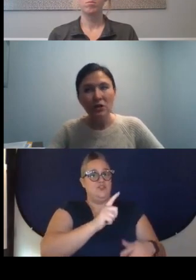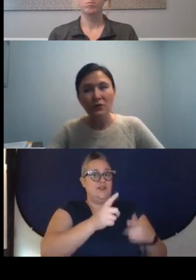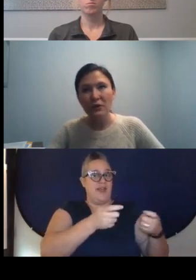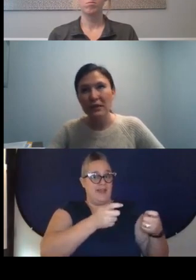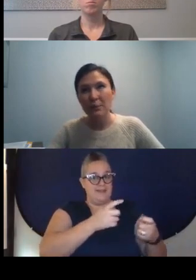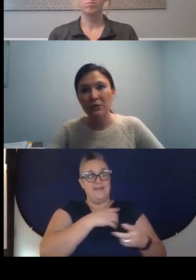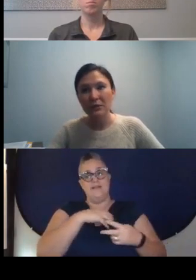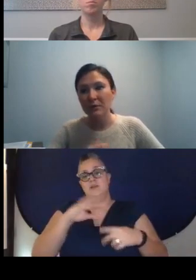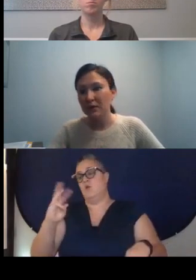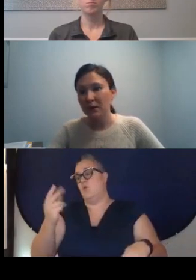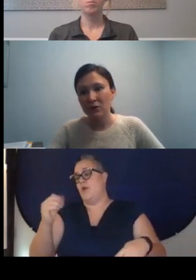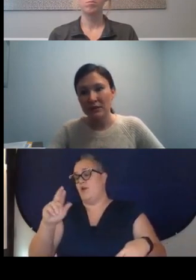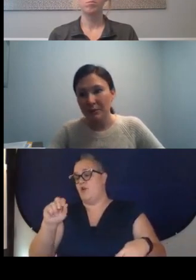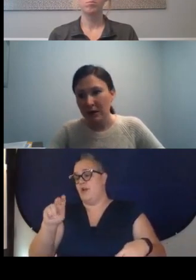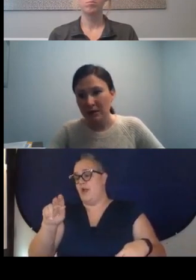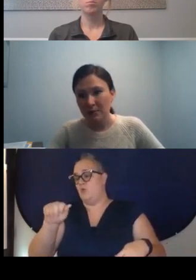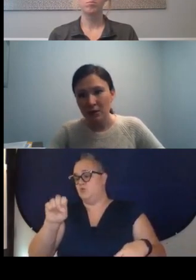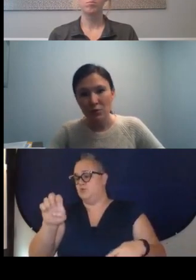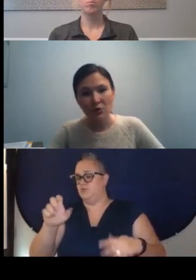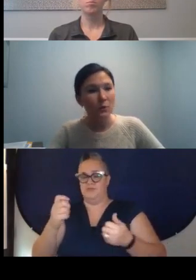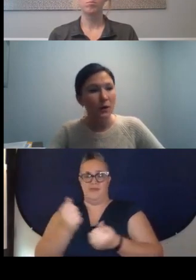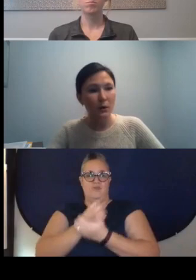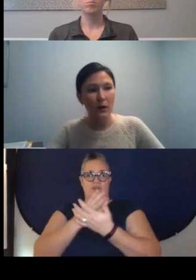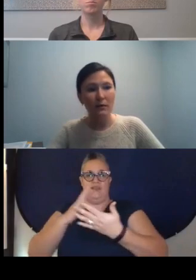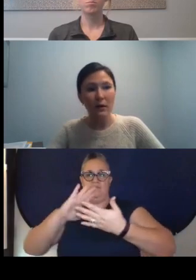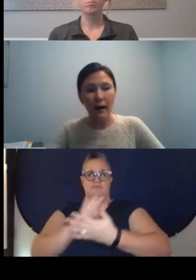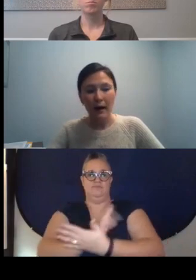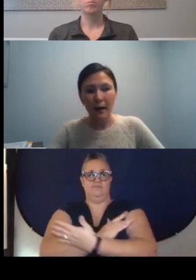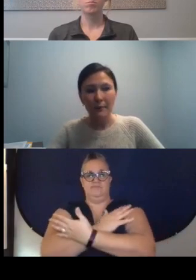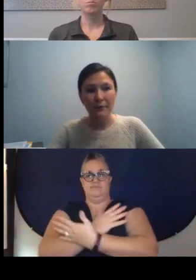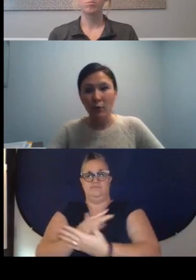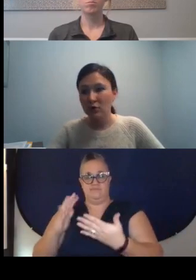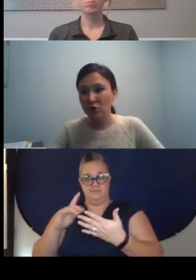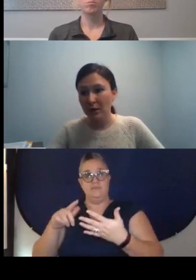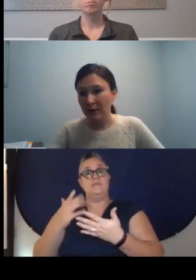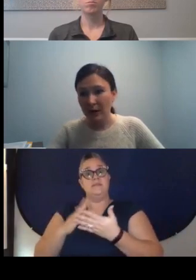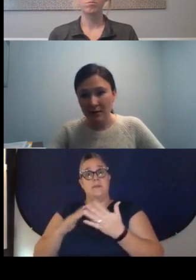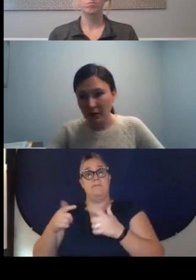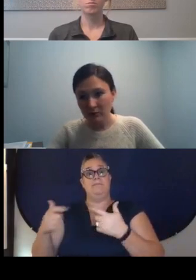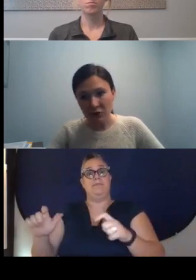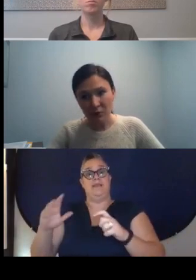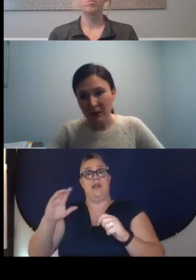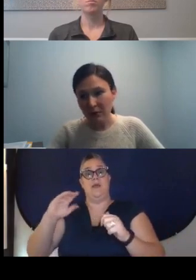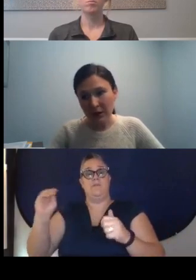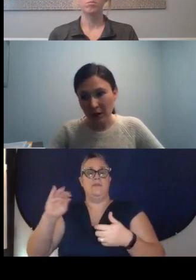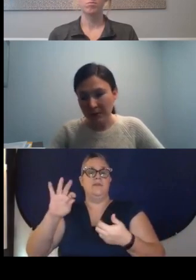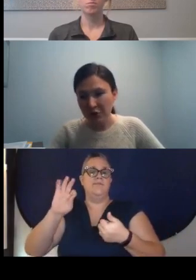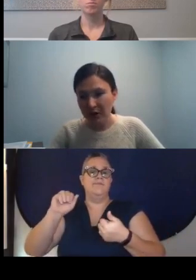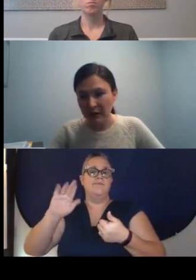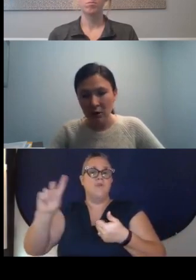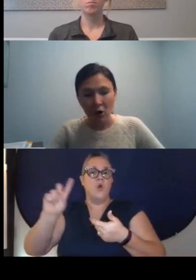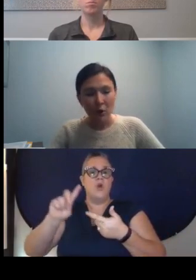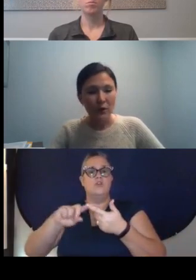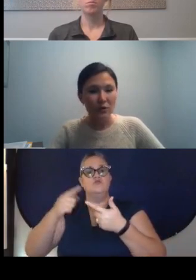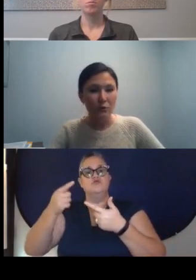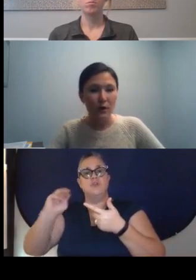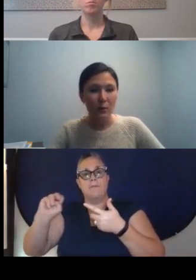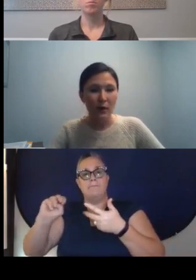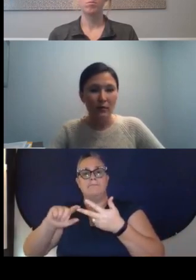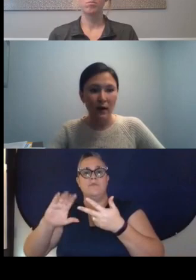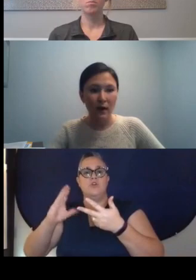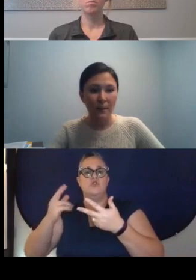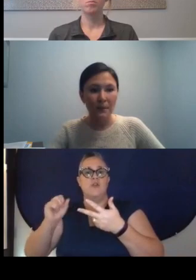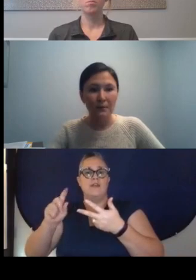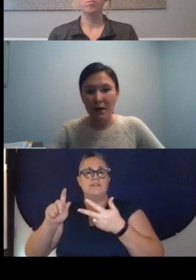of that. So for example, some of our largest name customers, we do work with Ford, GM, and Chrysler. So big three here in Michigan. We do